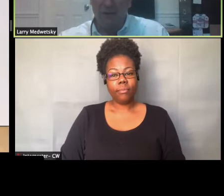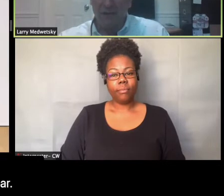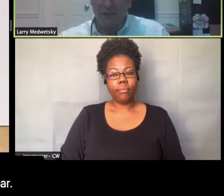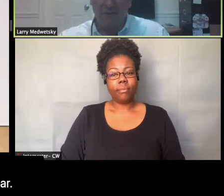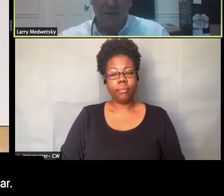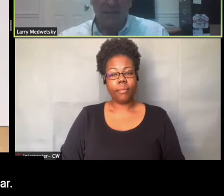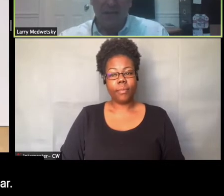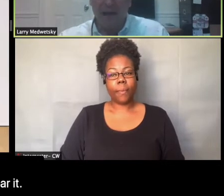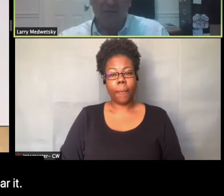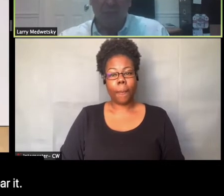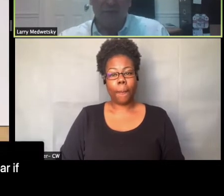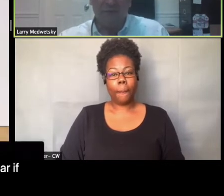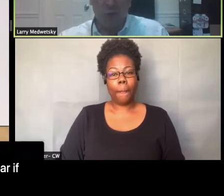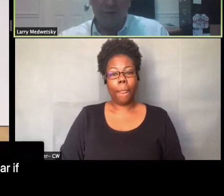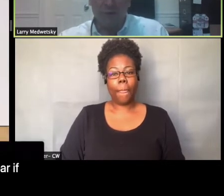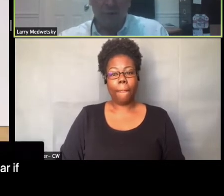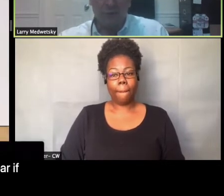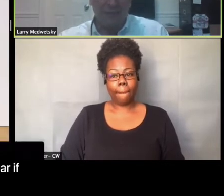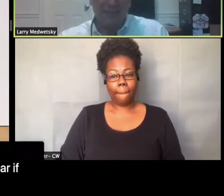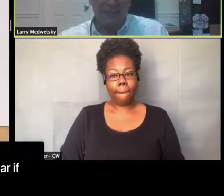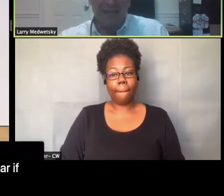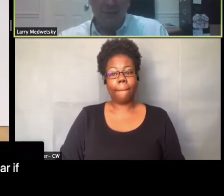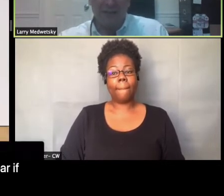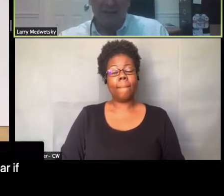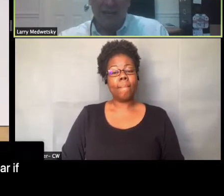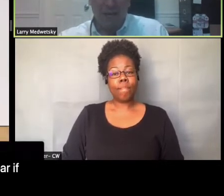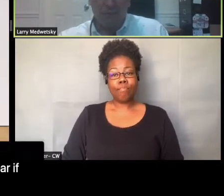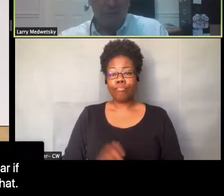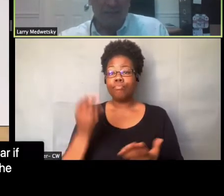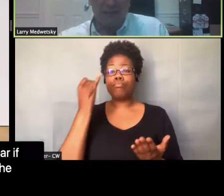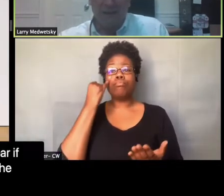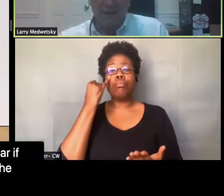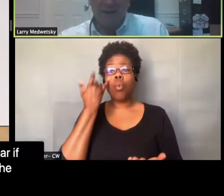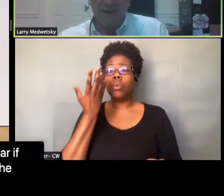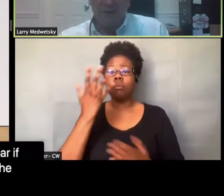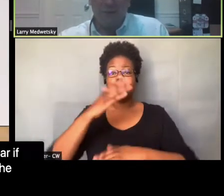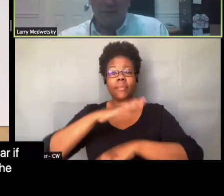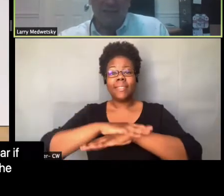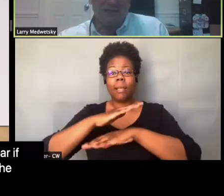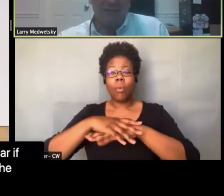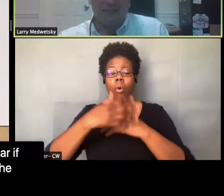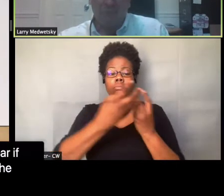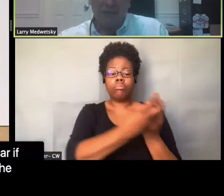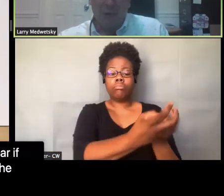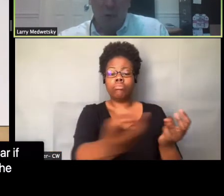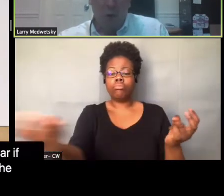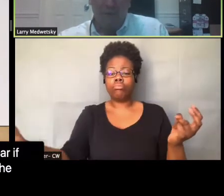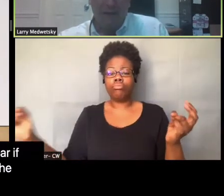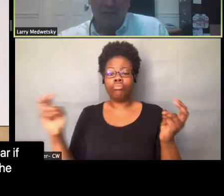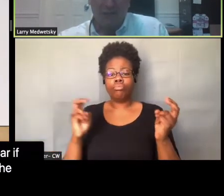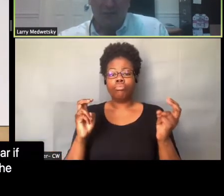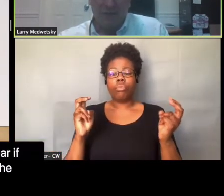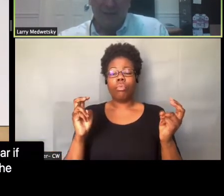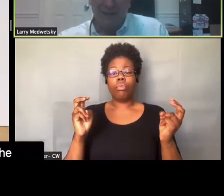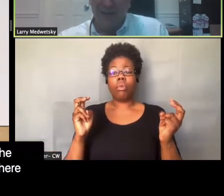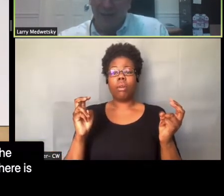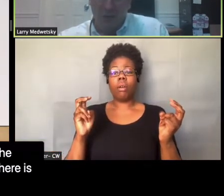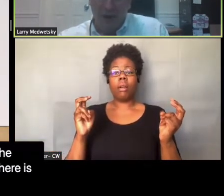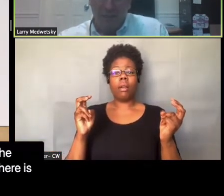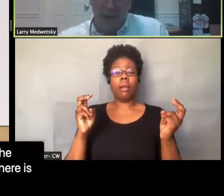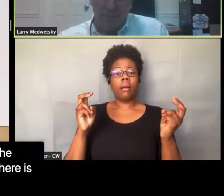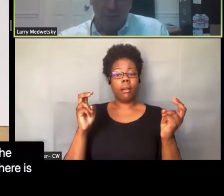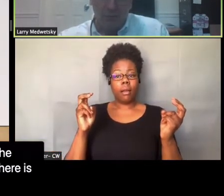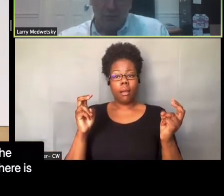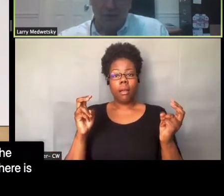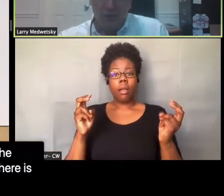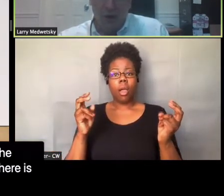hear. Let's say you have 3 or 4 of you sitting around the table, but you're just in someone's home and there is no noise, then you want